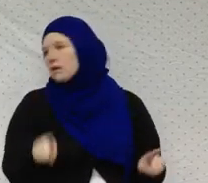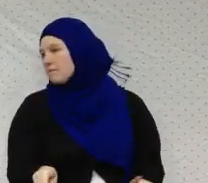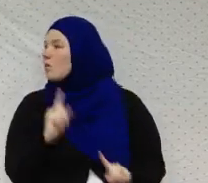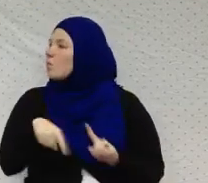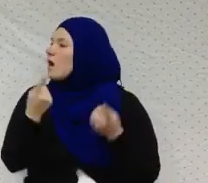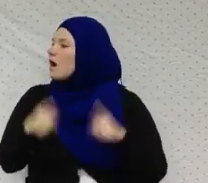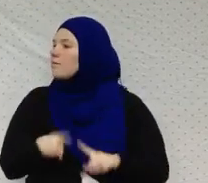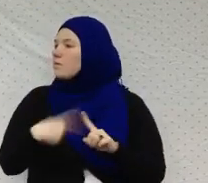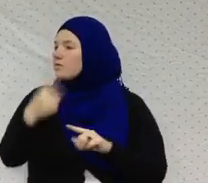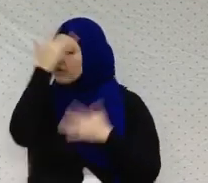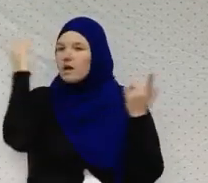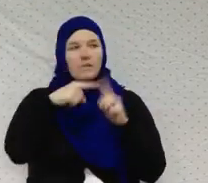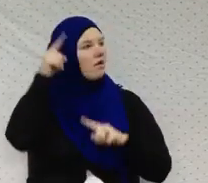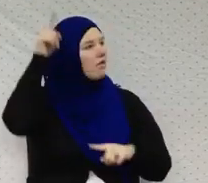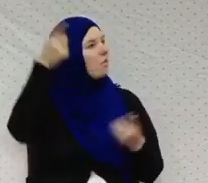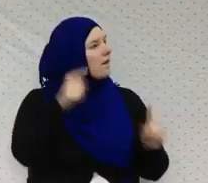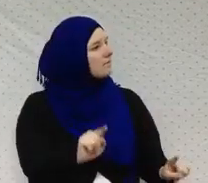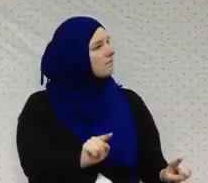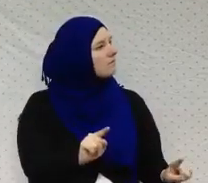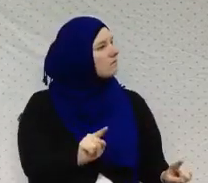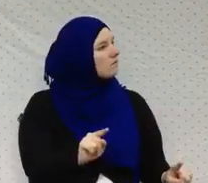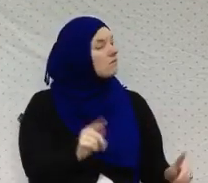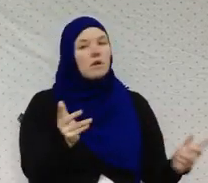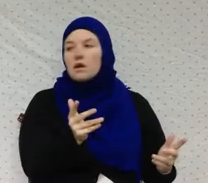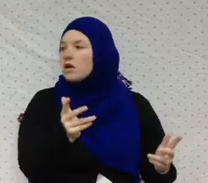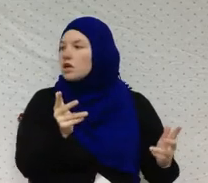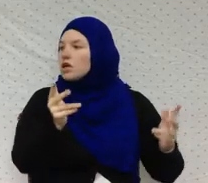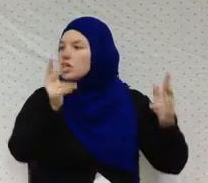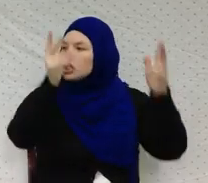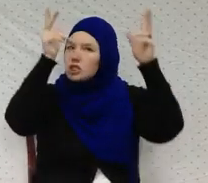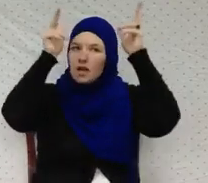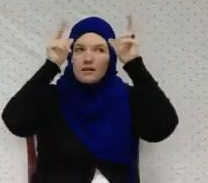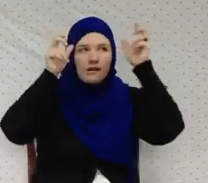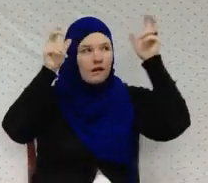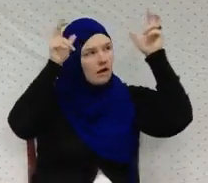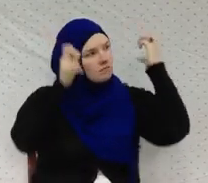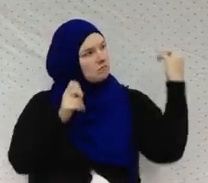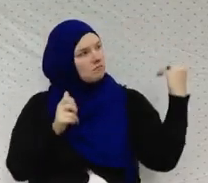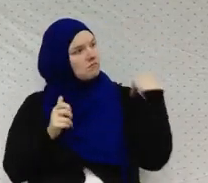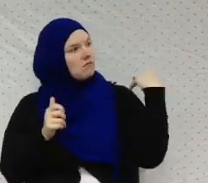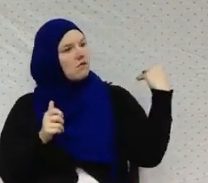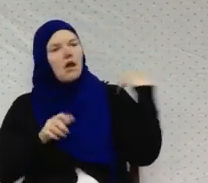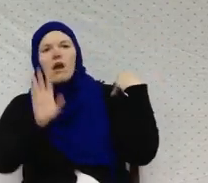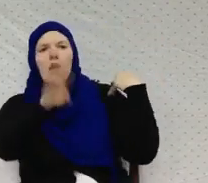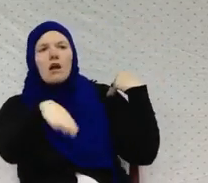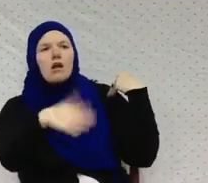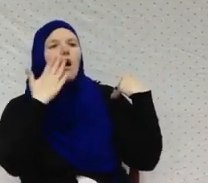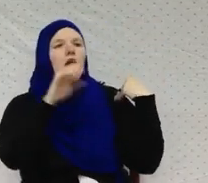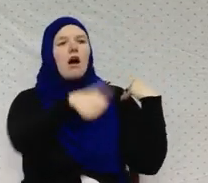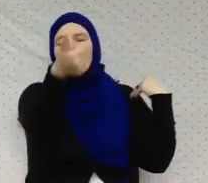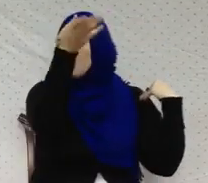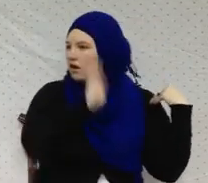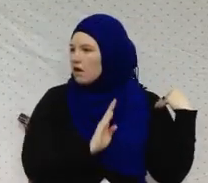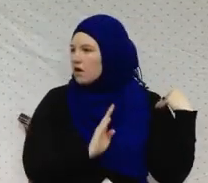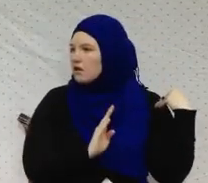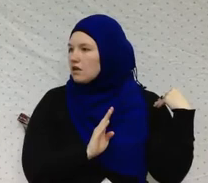Him. What happens when you forget Allah is that you get the shaitan to remind you of other